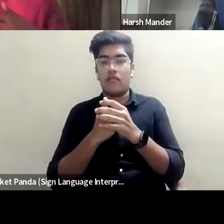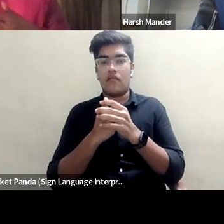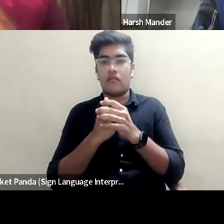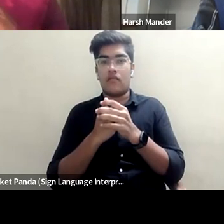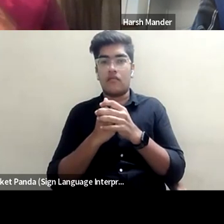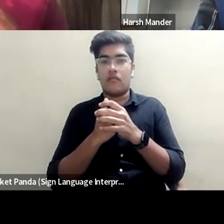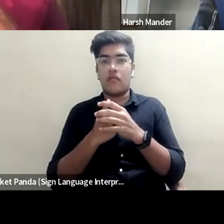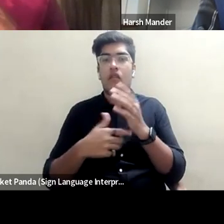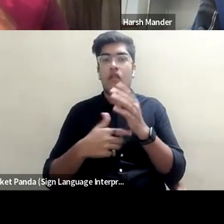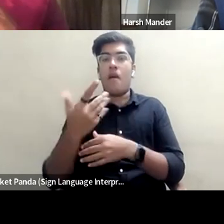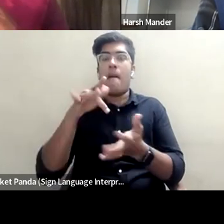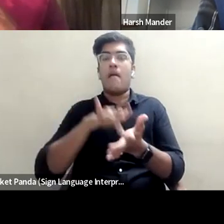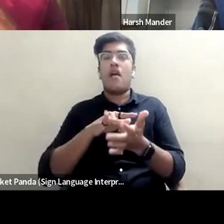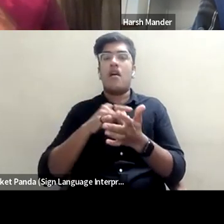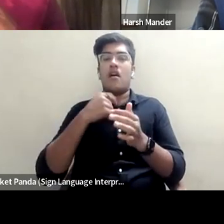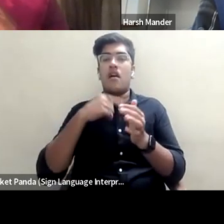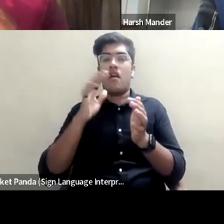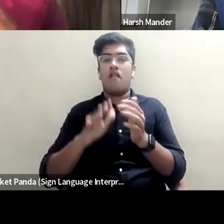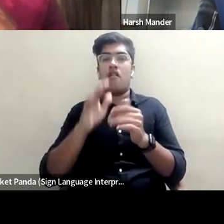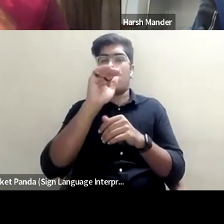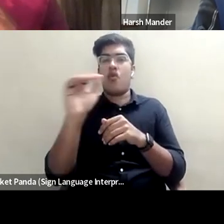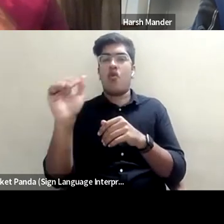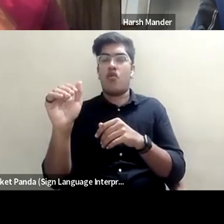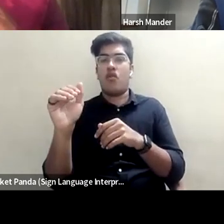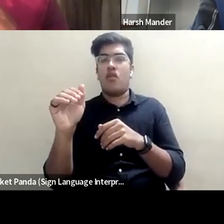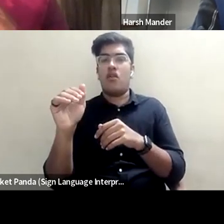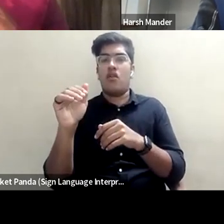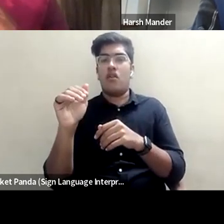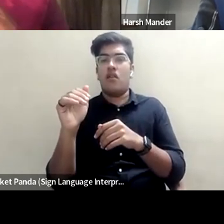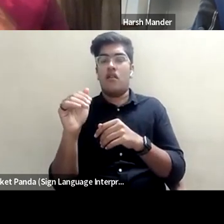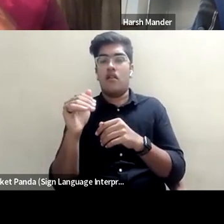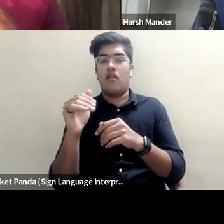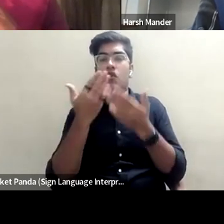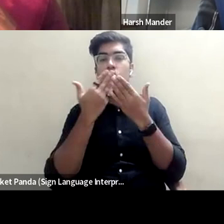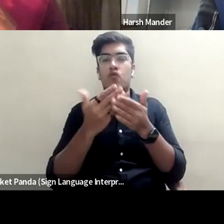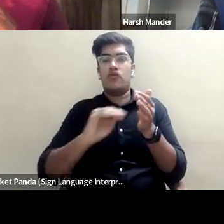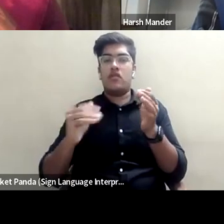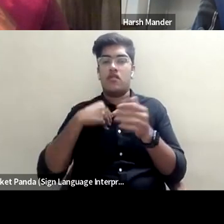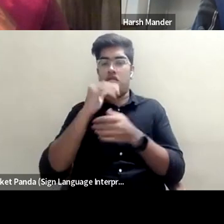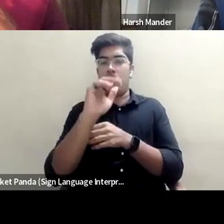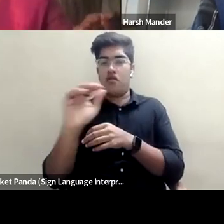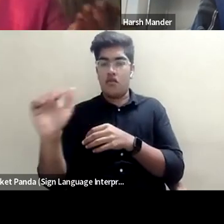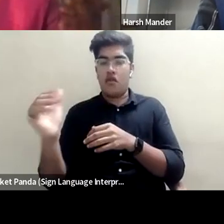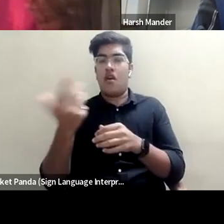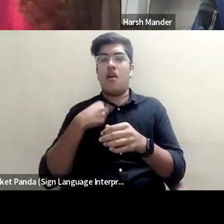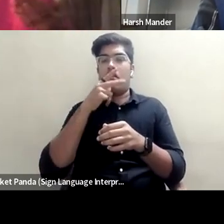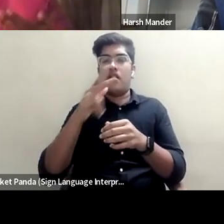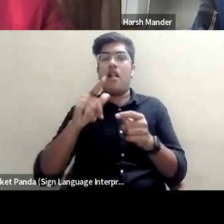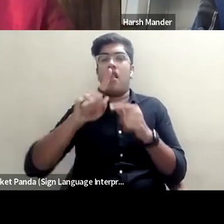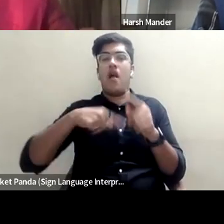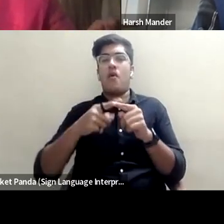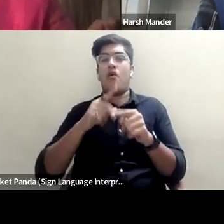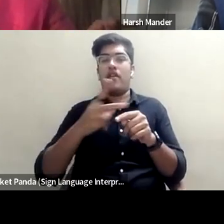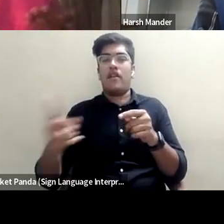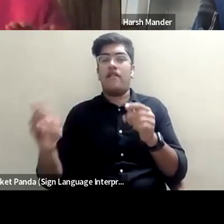I would call school children and tell them about every month. I